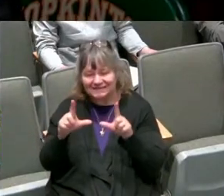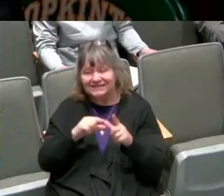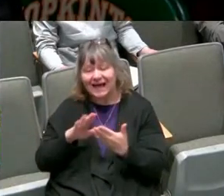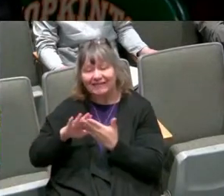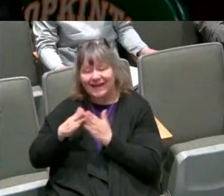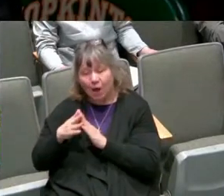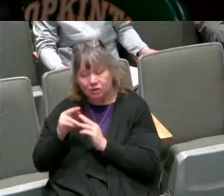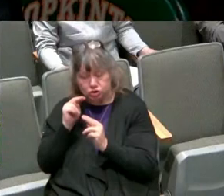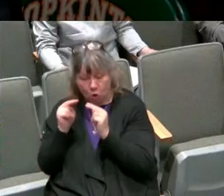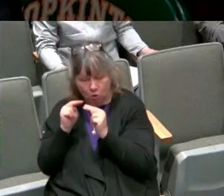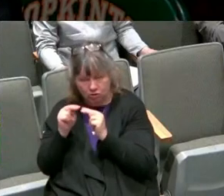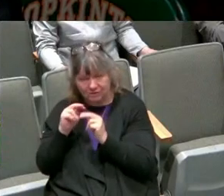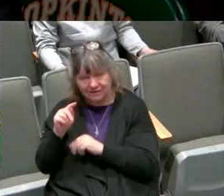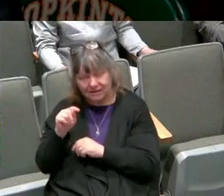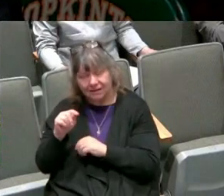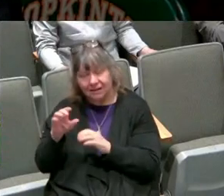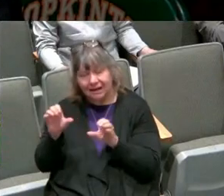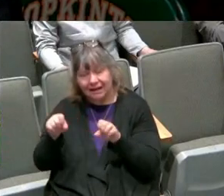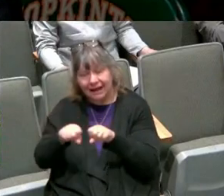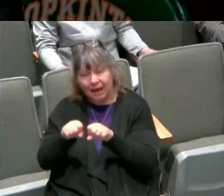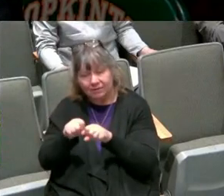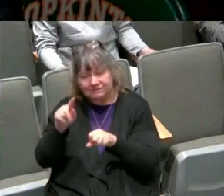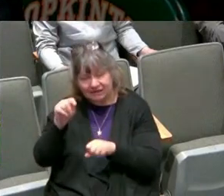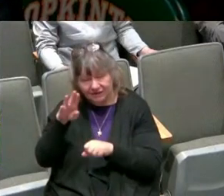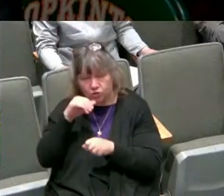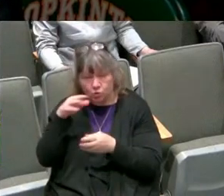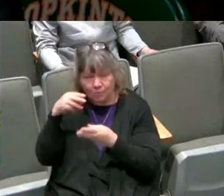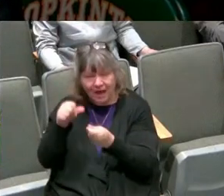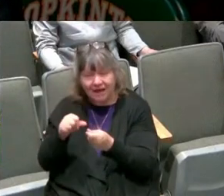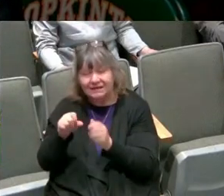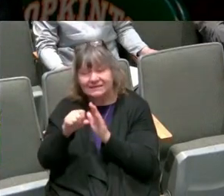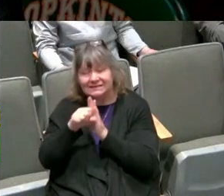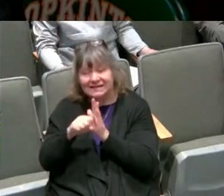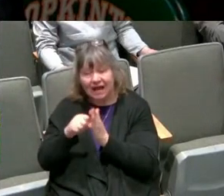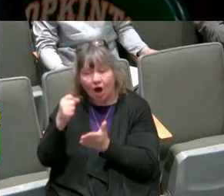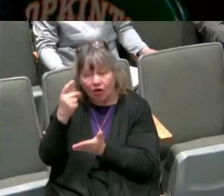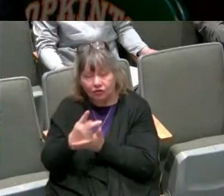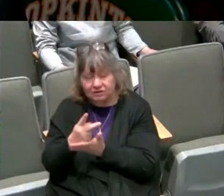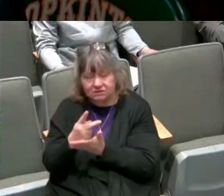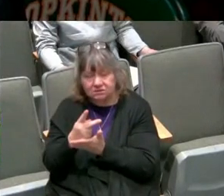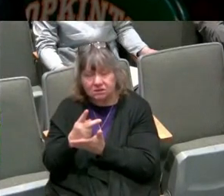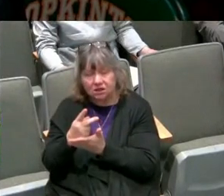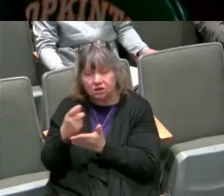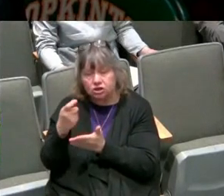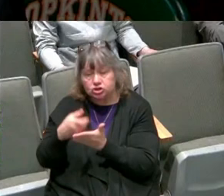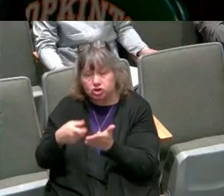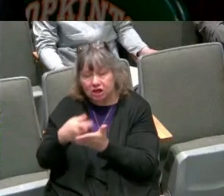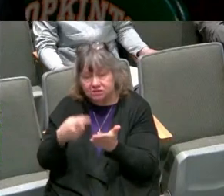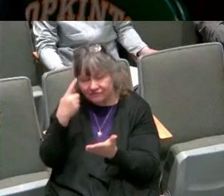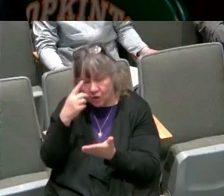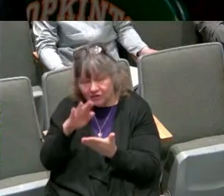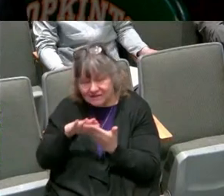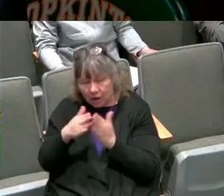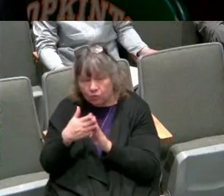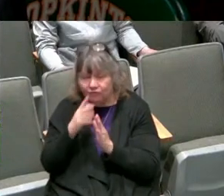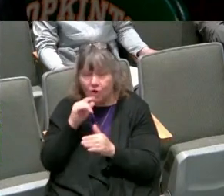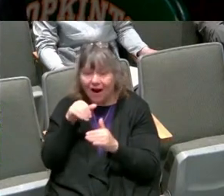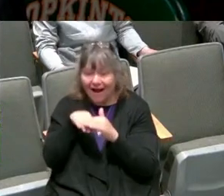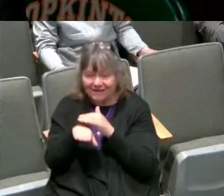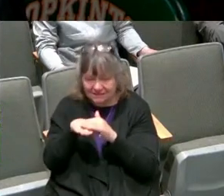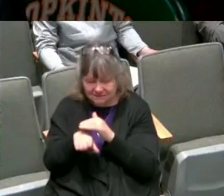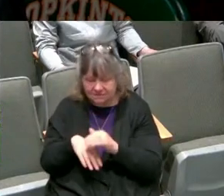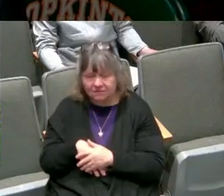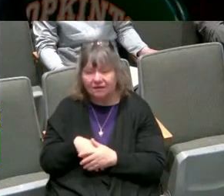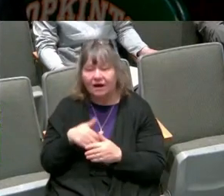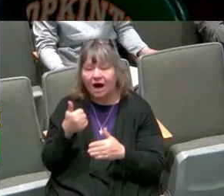negotiated with cable TV service providers to pay state authorized public asset access surcharges to the town to support Peg access